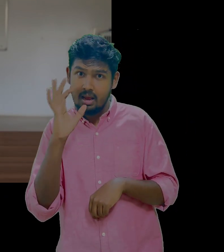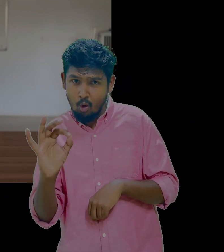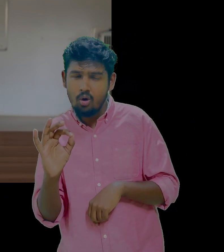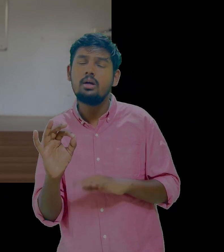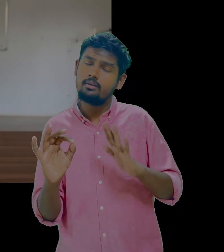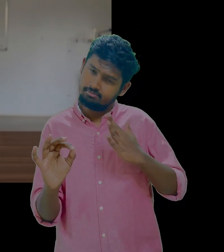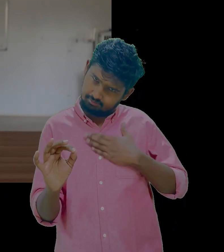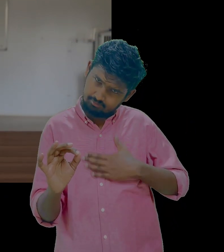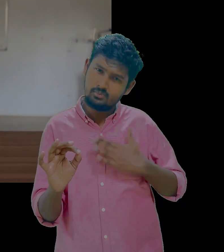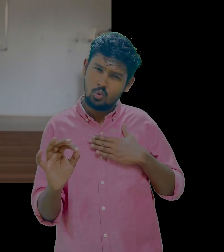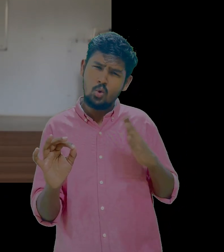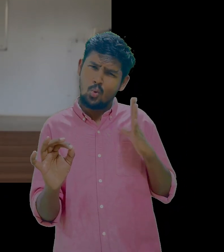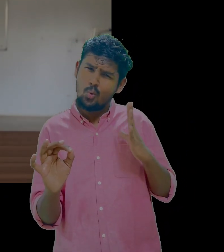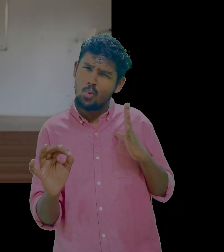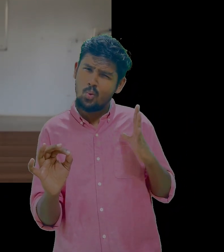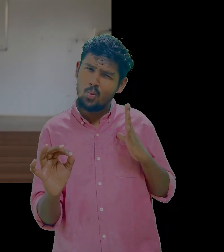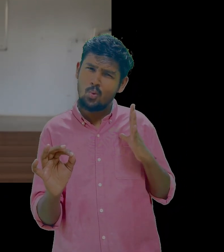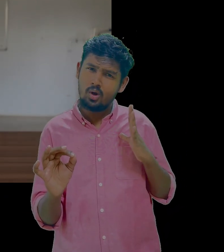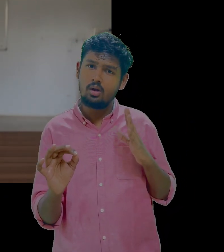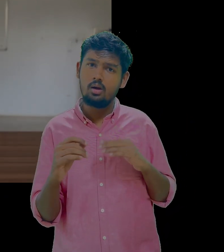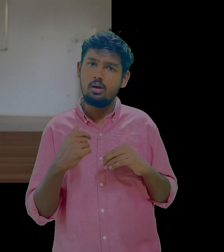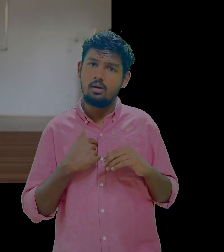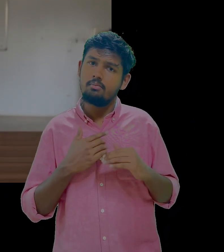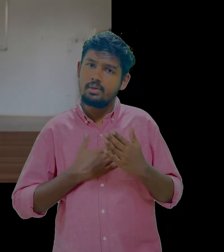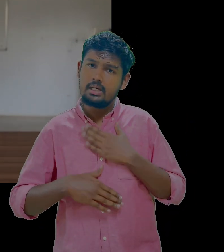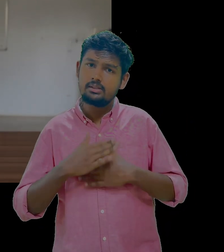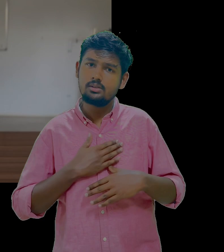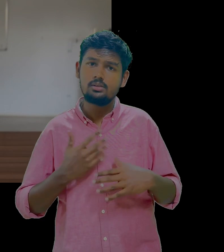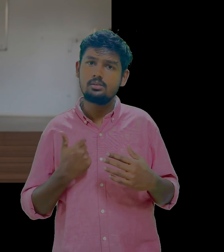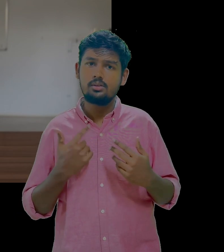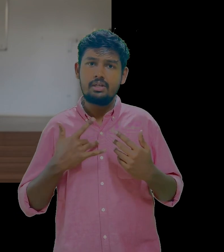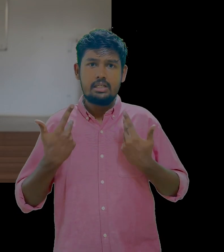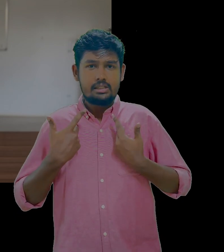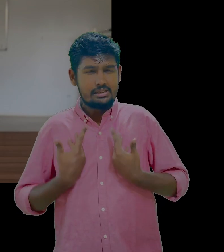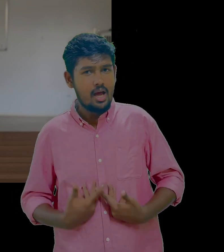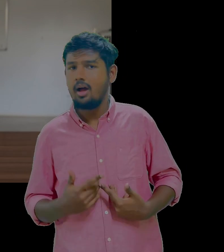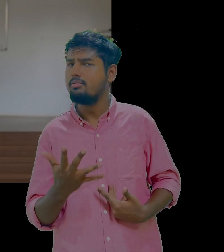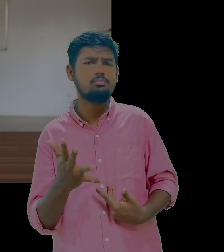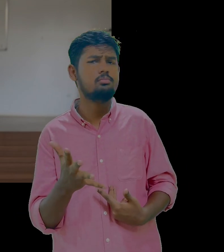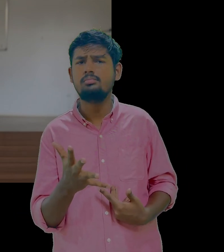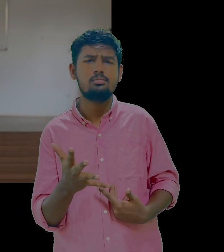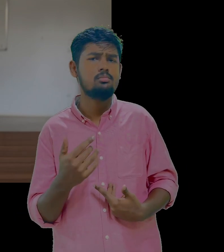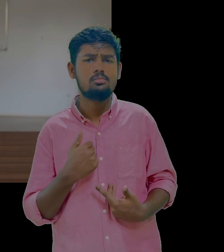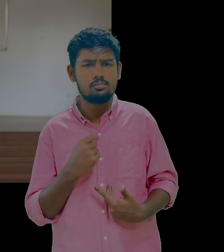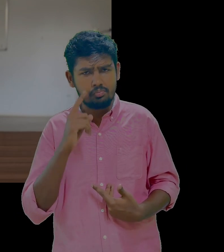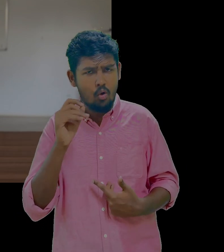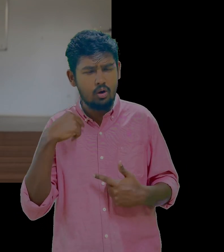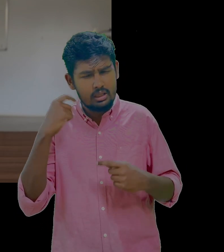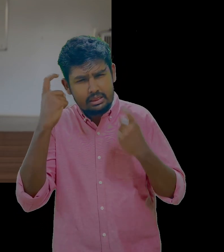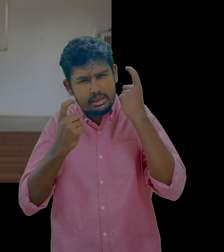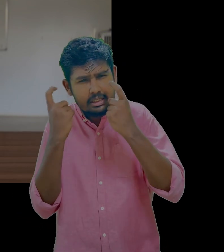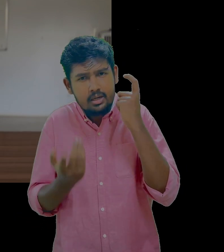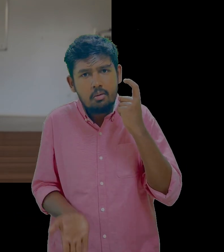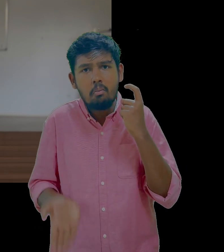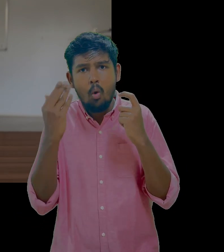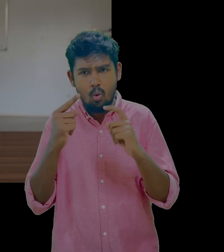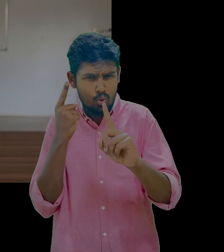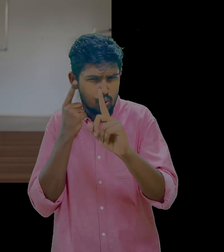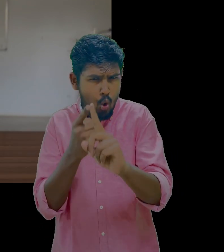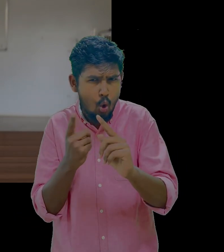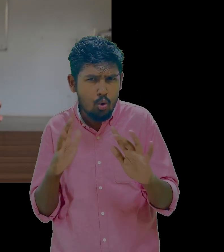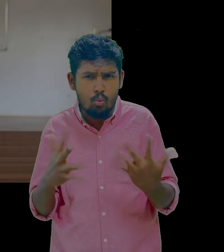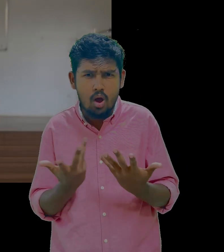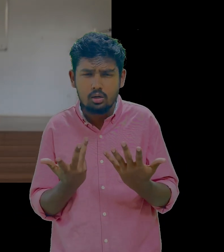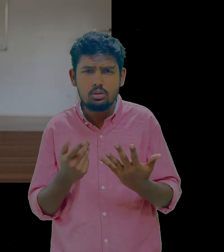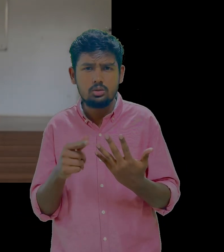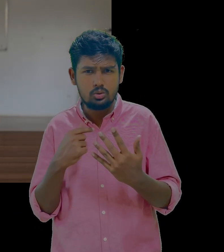in my meetings. Why I want to share with all of you this is because a lot of times at our work, we really have to wait.